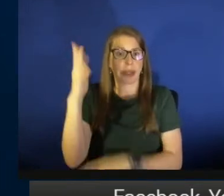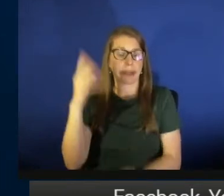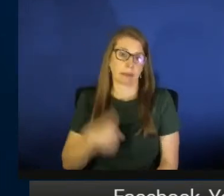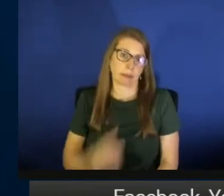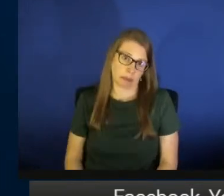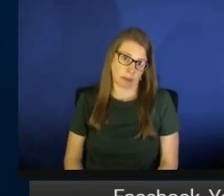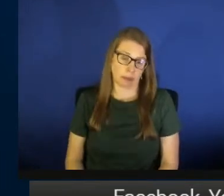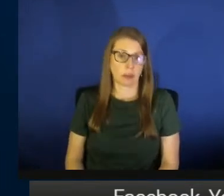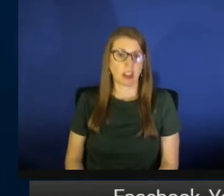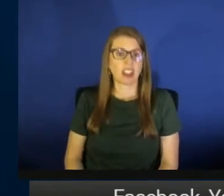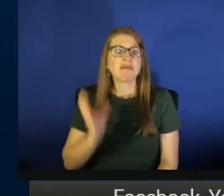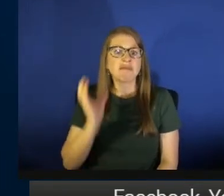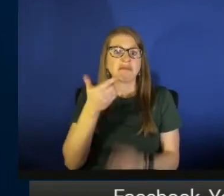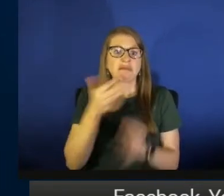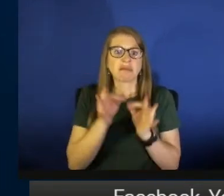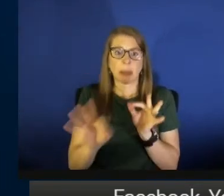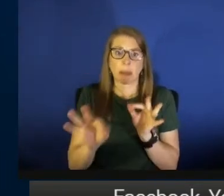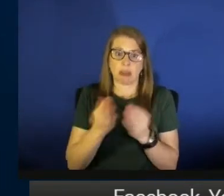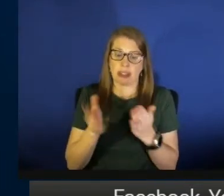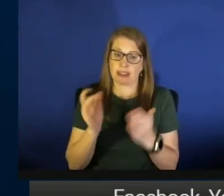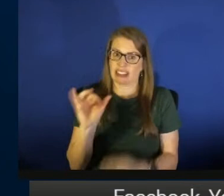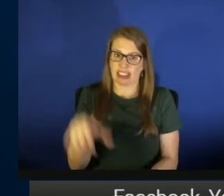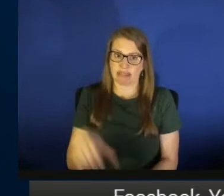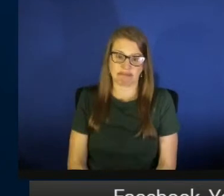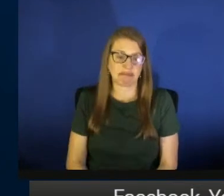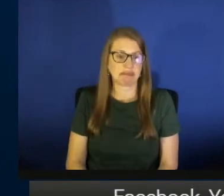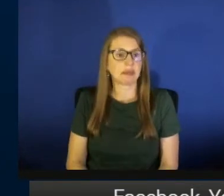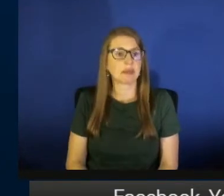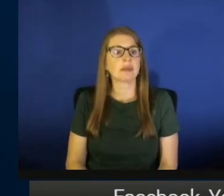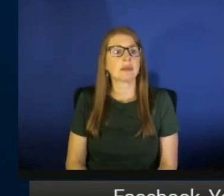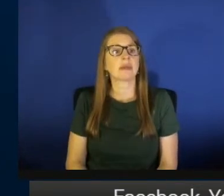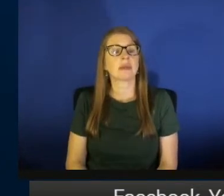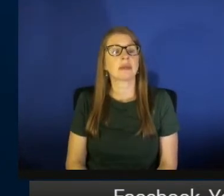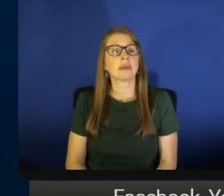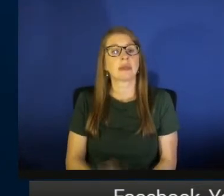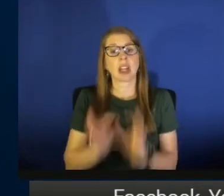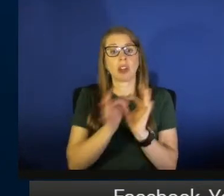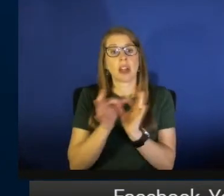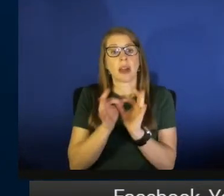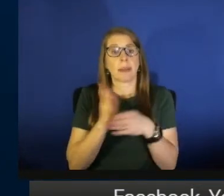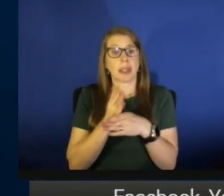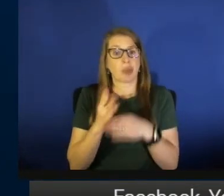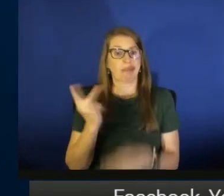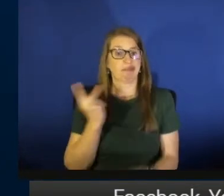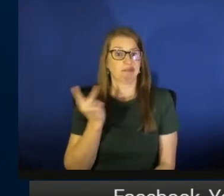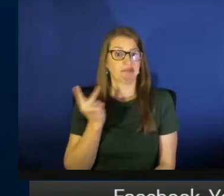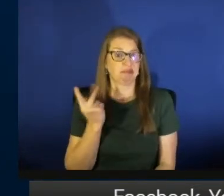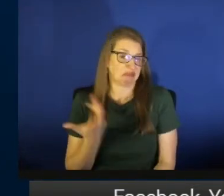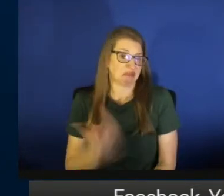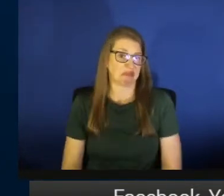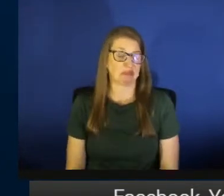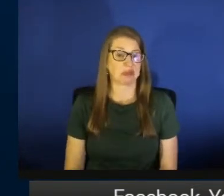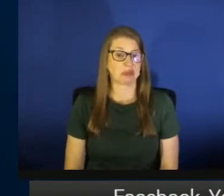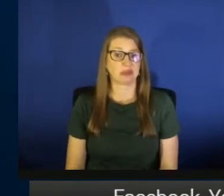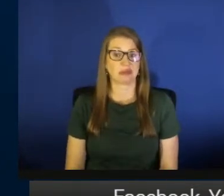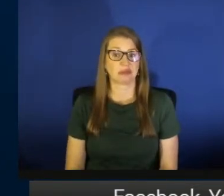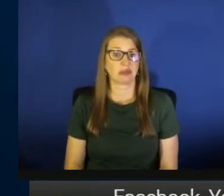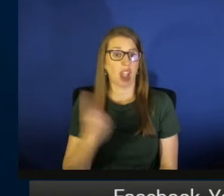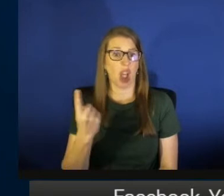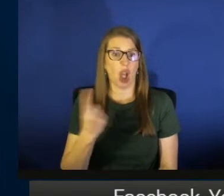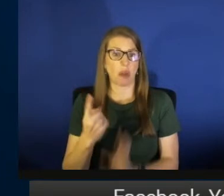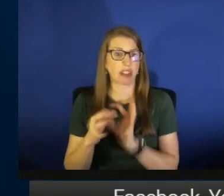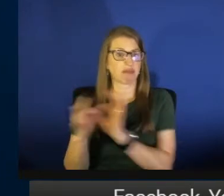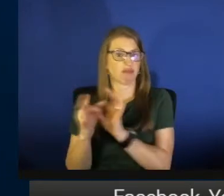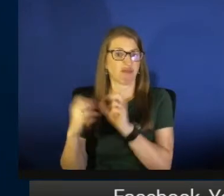things, bizarre things like that. But, as far as the relationship between Dana and me, it's always been strong, and I